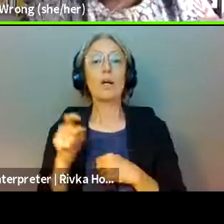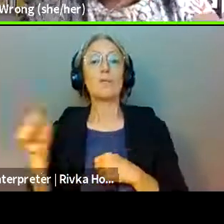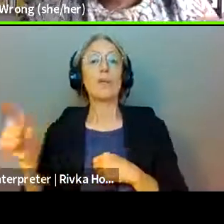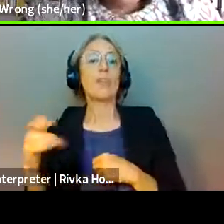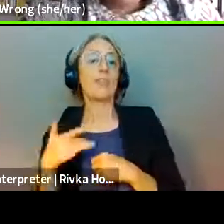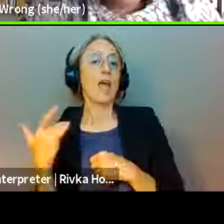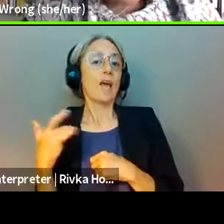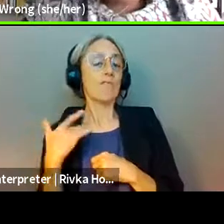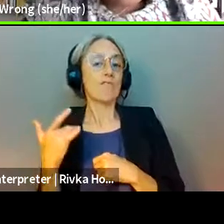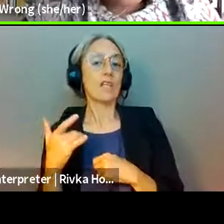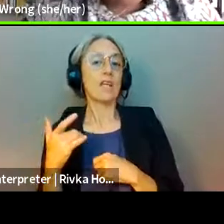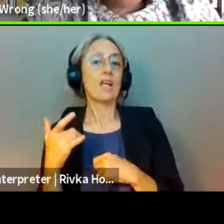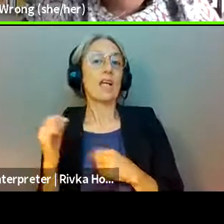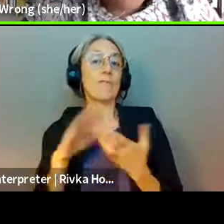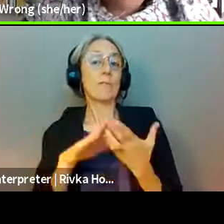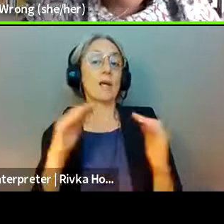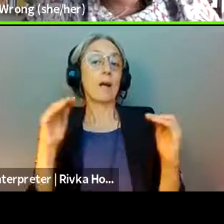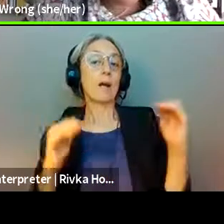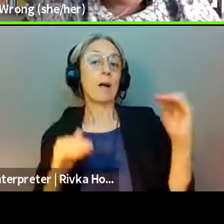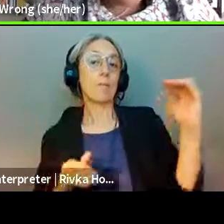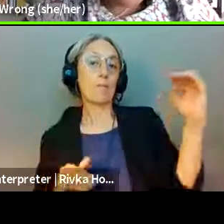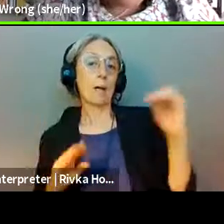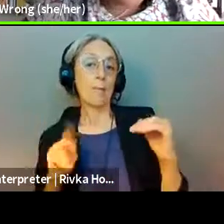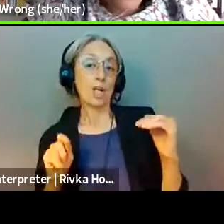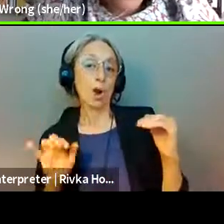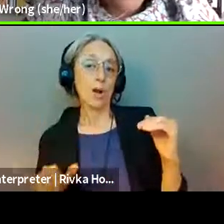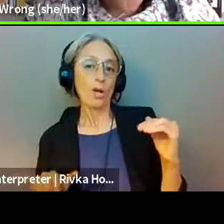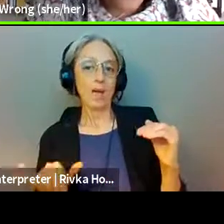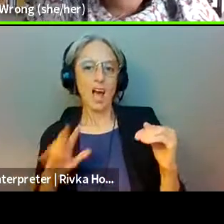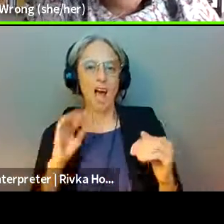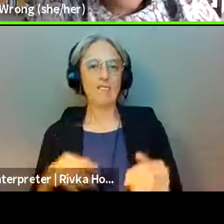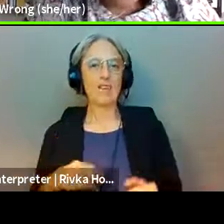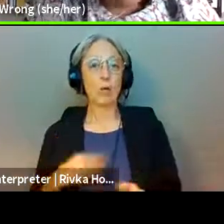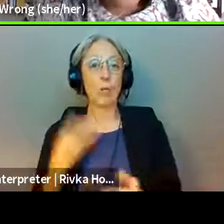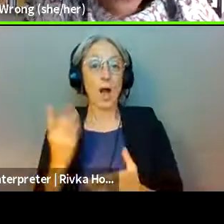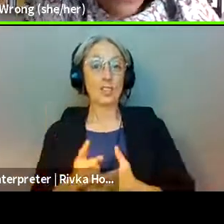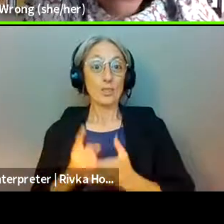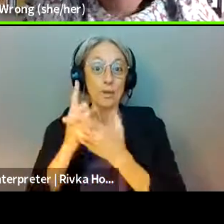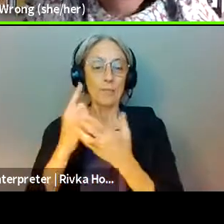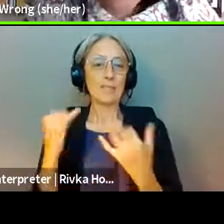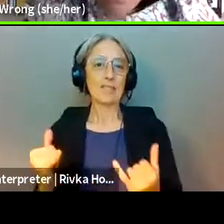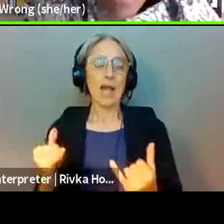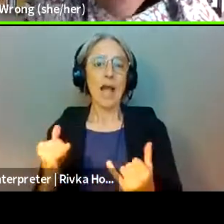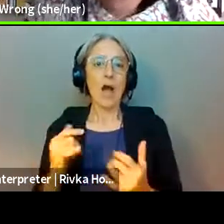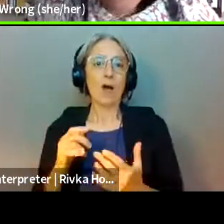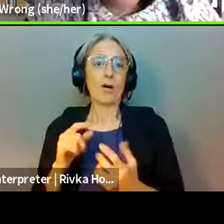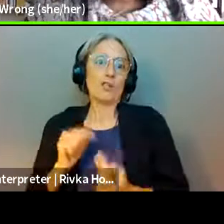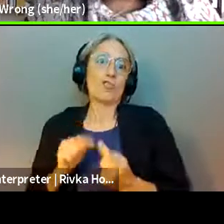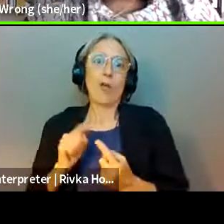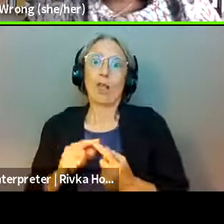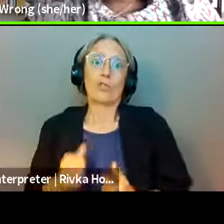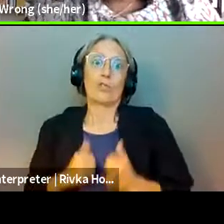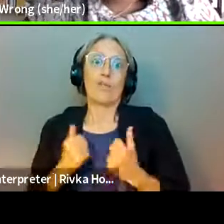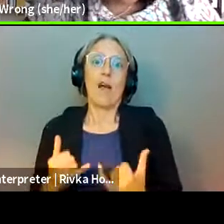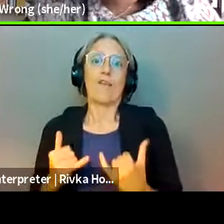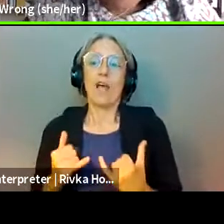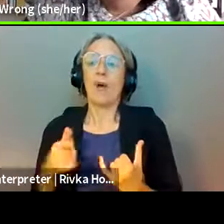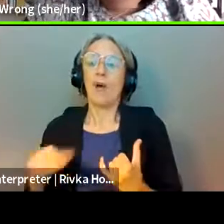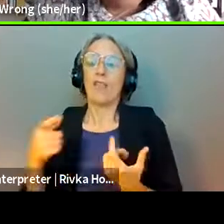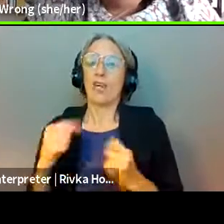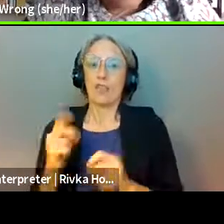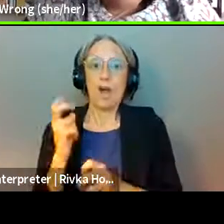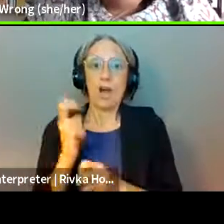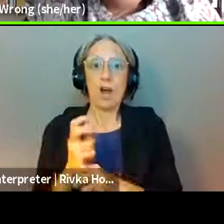minority. I would say white supremacy is on its last gasp, and they were pulling out all the stops to keep us